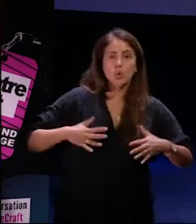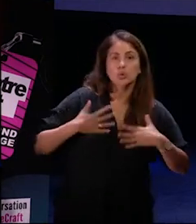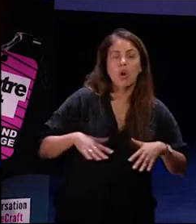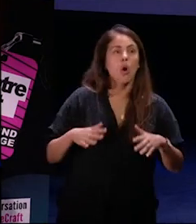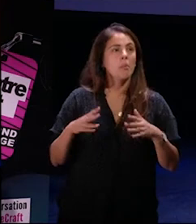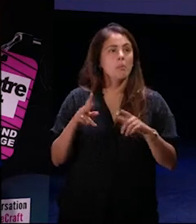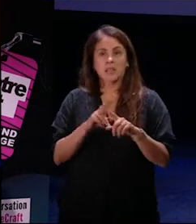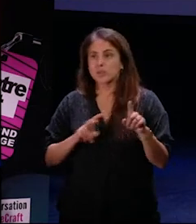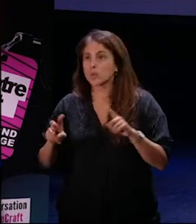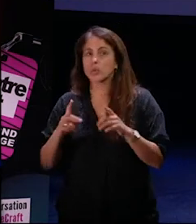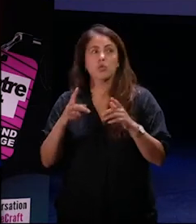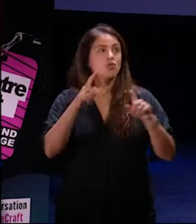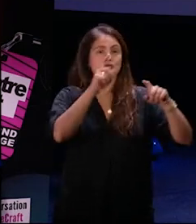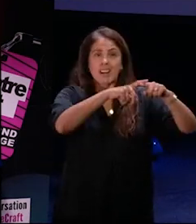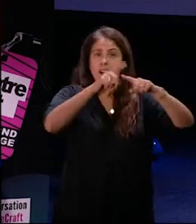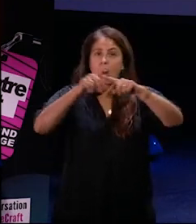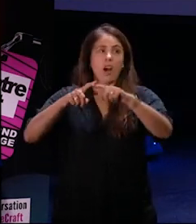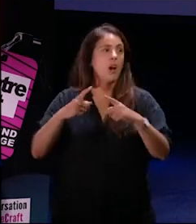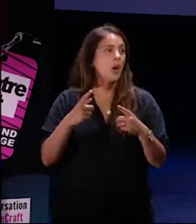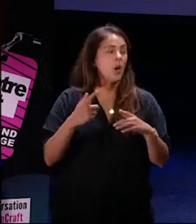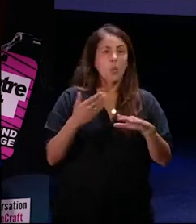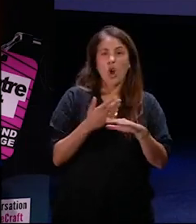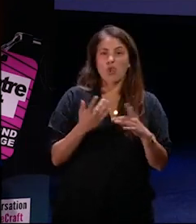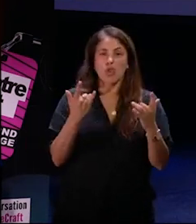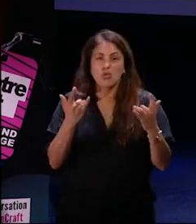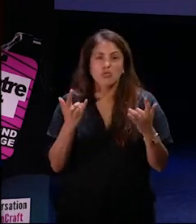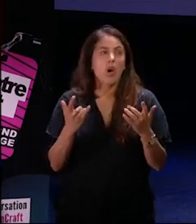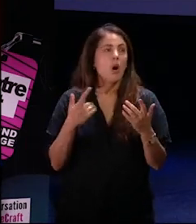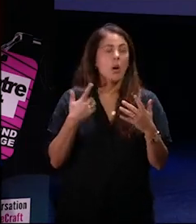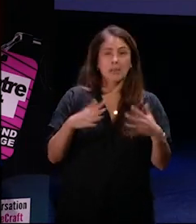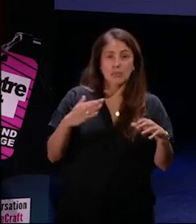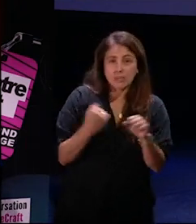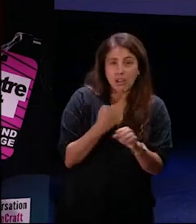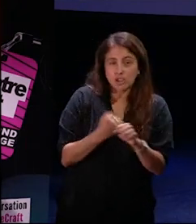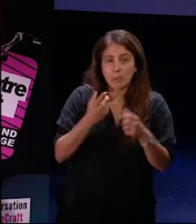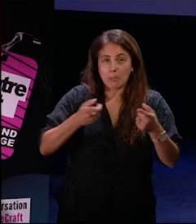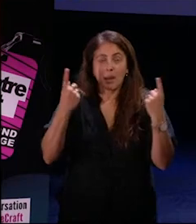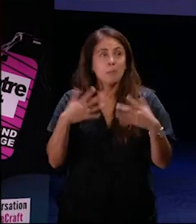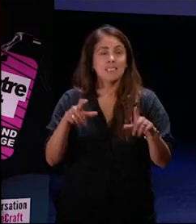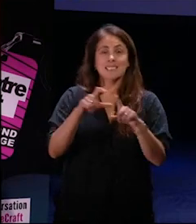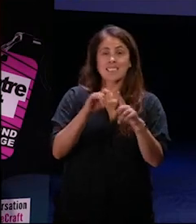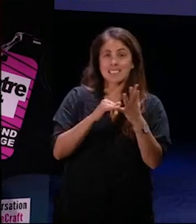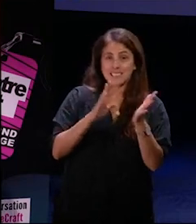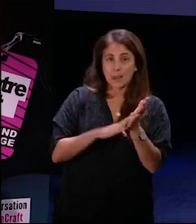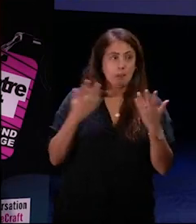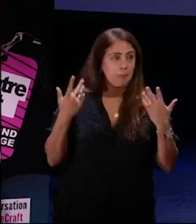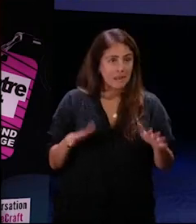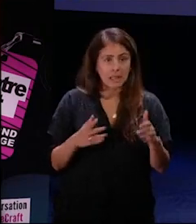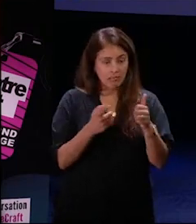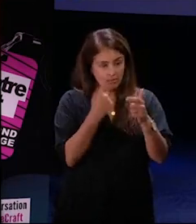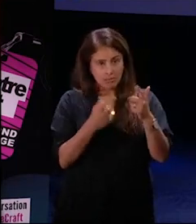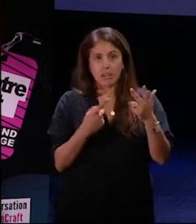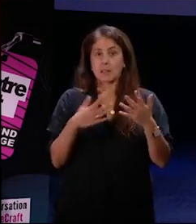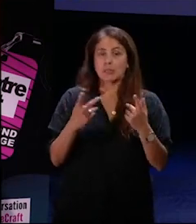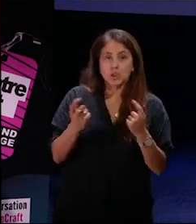I worked as a rigger, I worked in rock and roll, I've been a production manager, I've been a DSM, I've worked in a